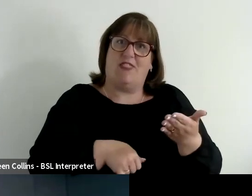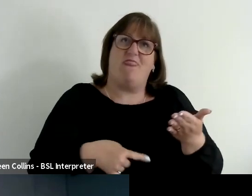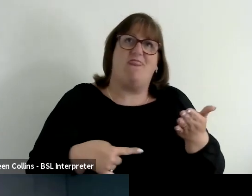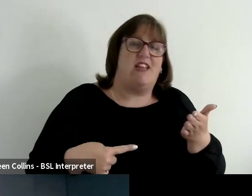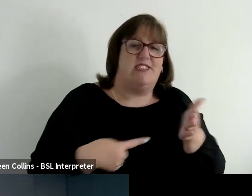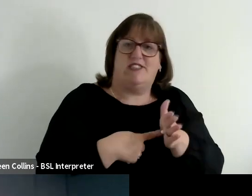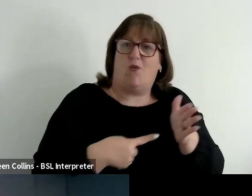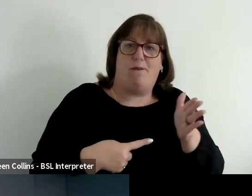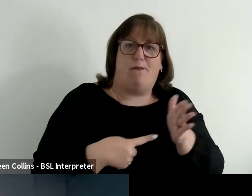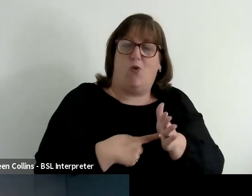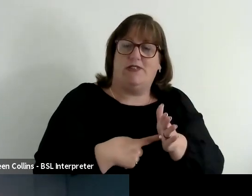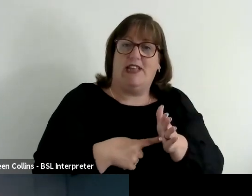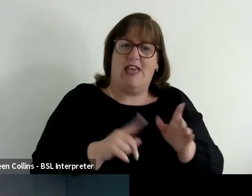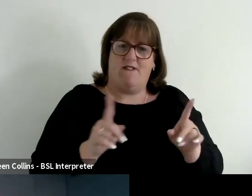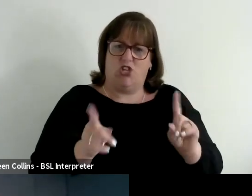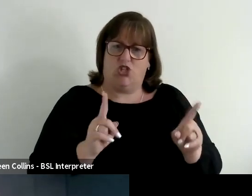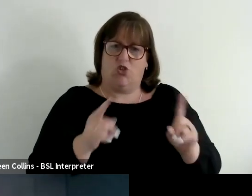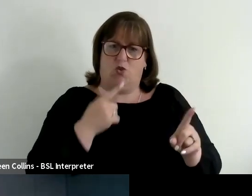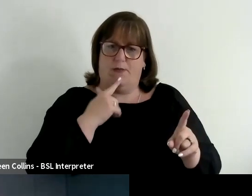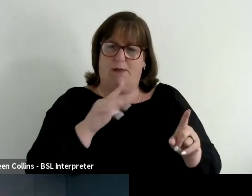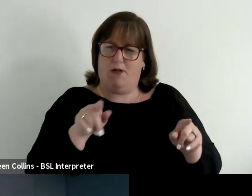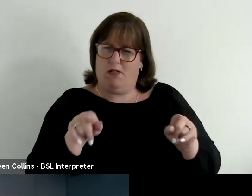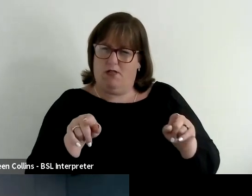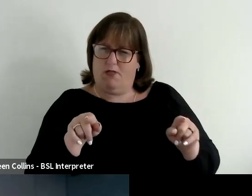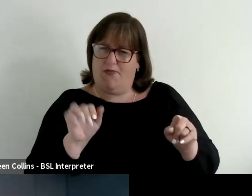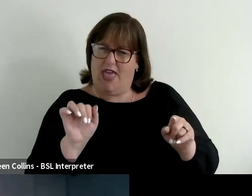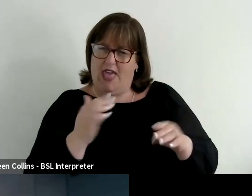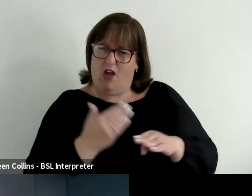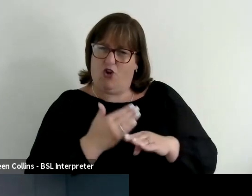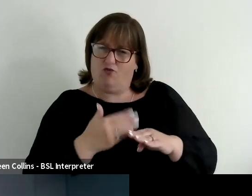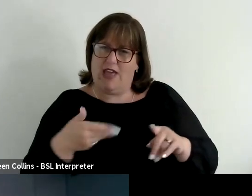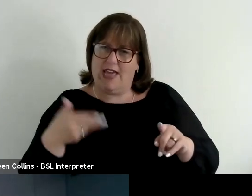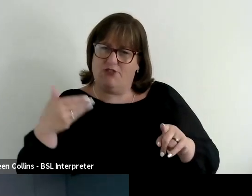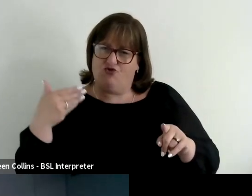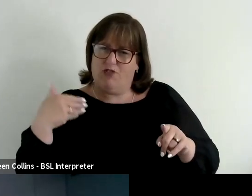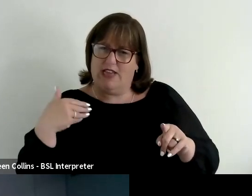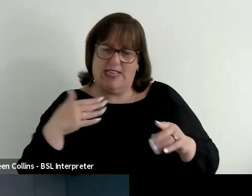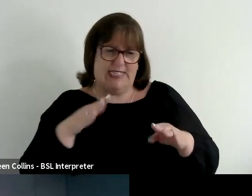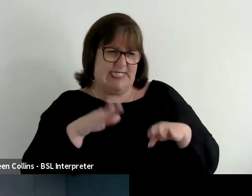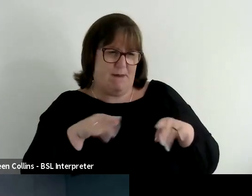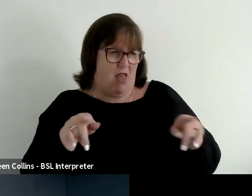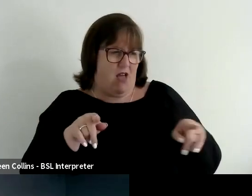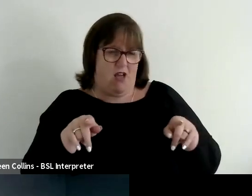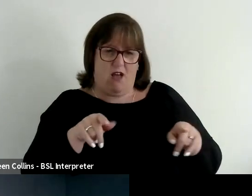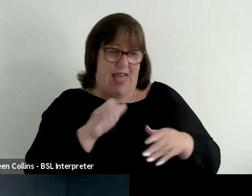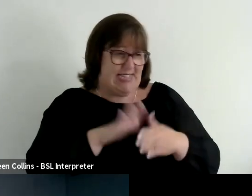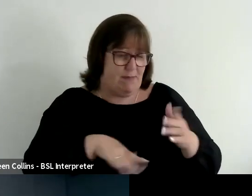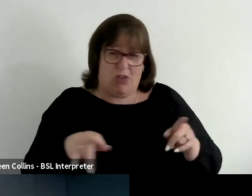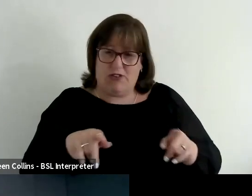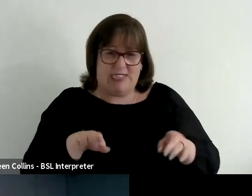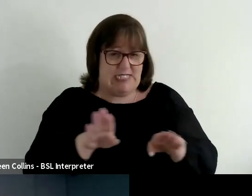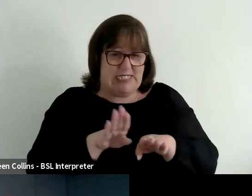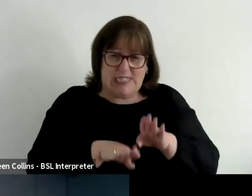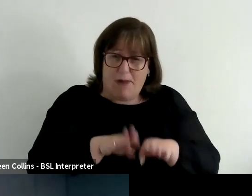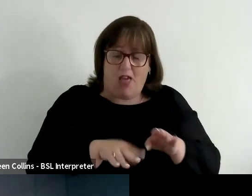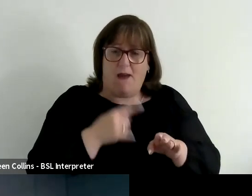you've got two people that have got a very similar career history or very similar levels of experience or qualifications,